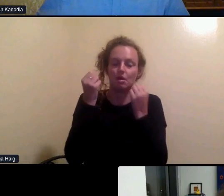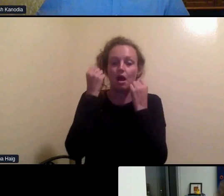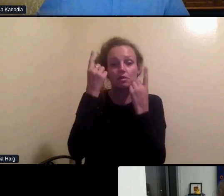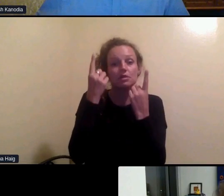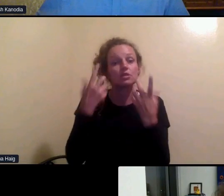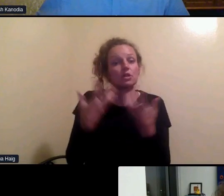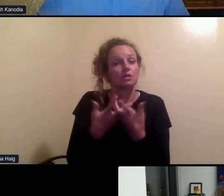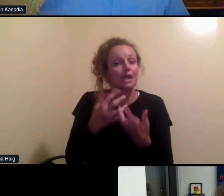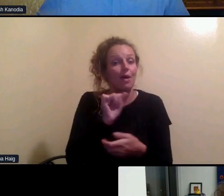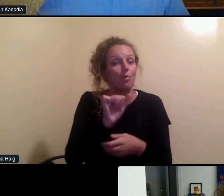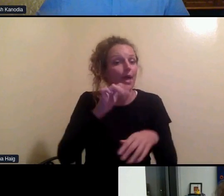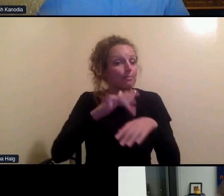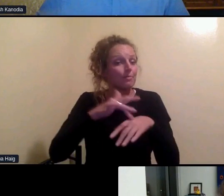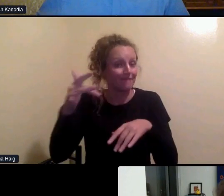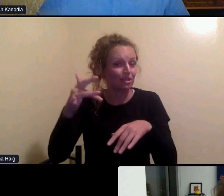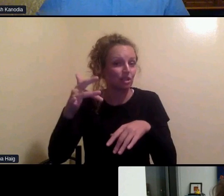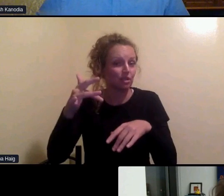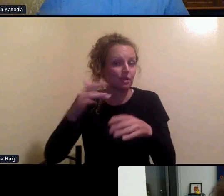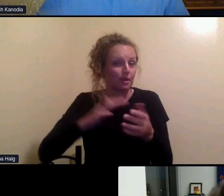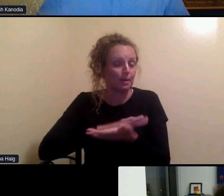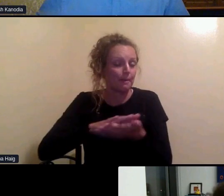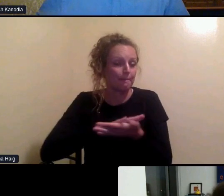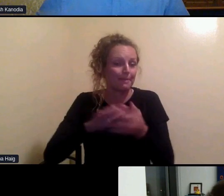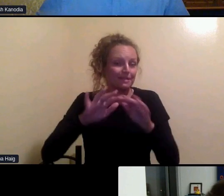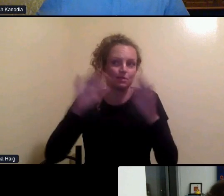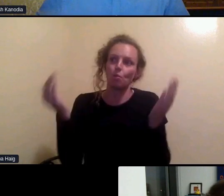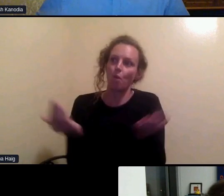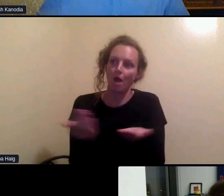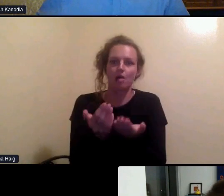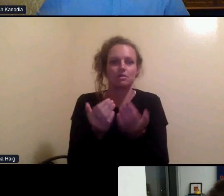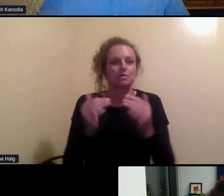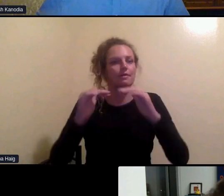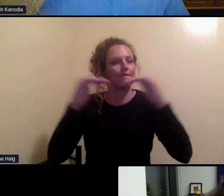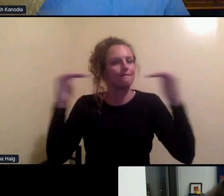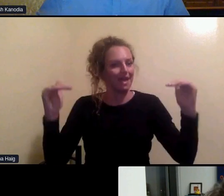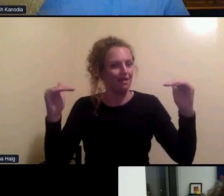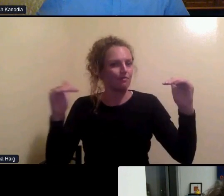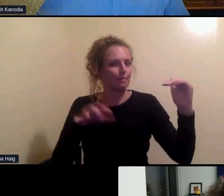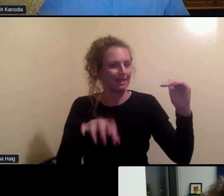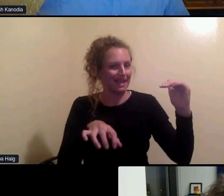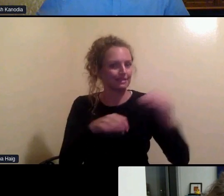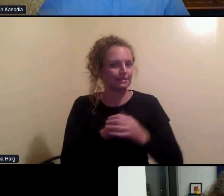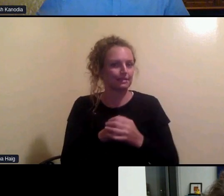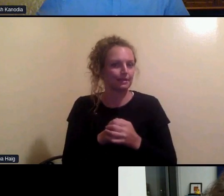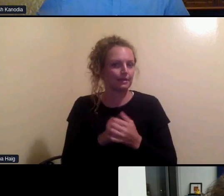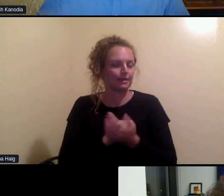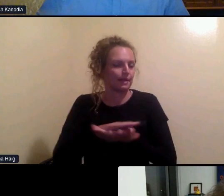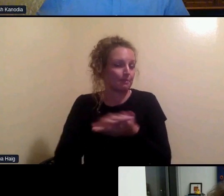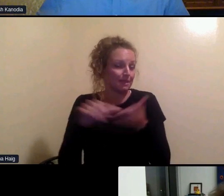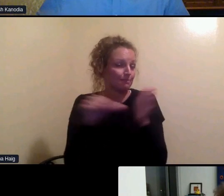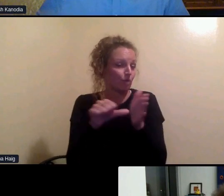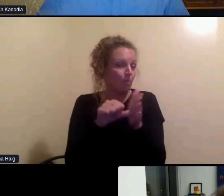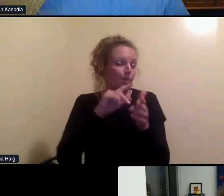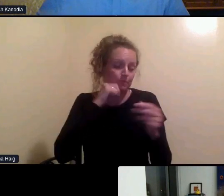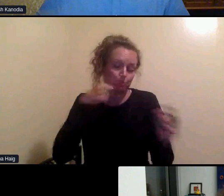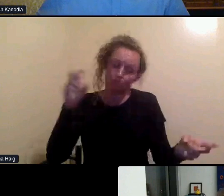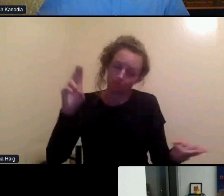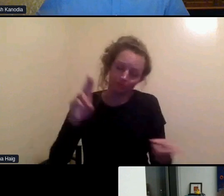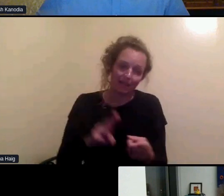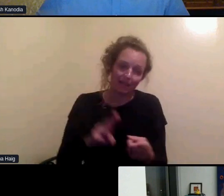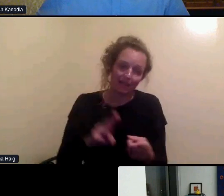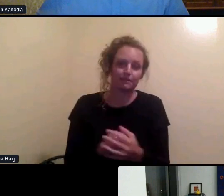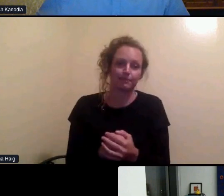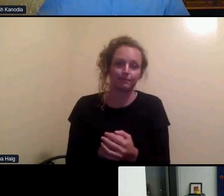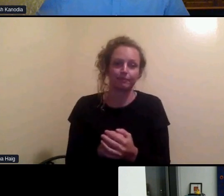place through disability inclusion, then we would have fewer problems. Because once people are genuinely exposed to the issues and see that actually a lot of the